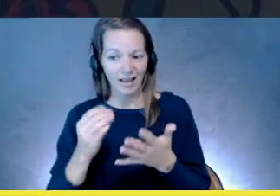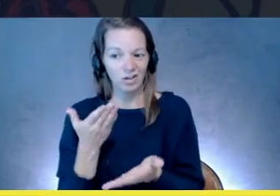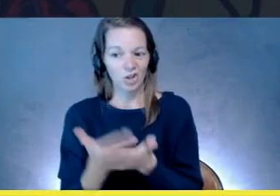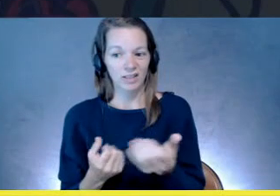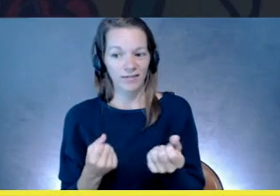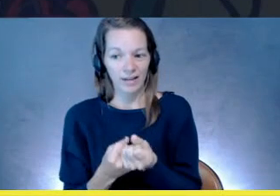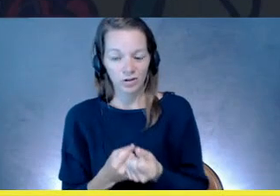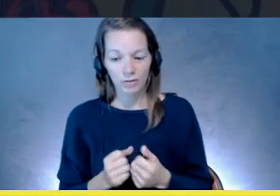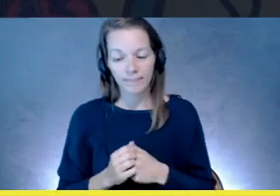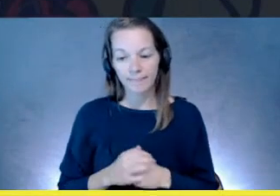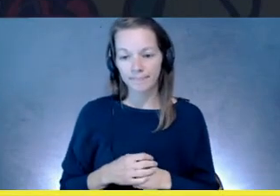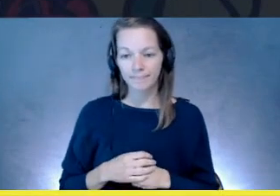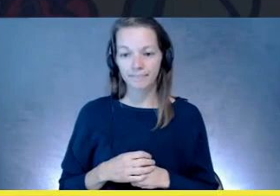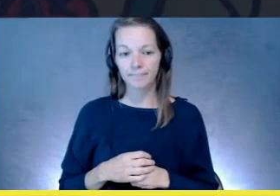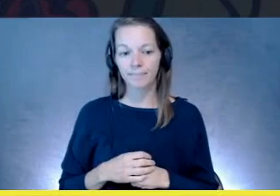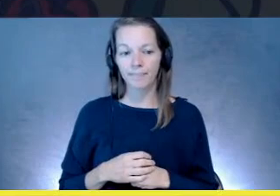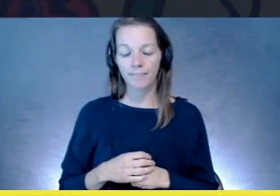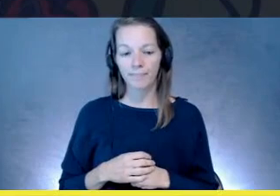please.